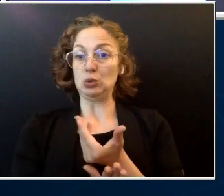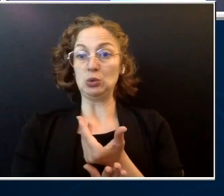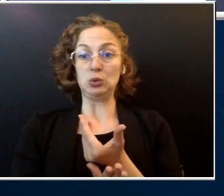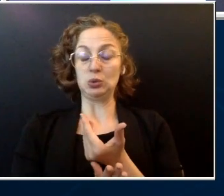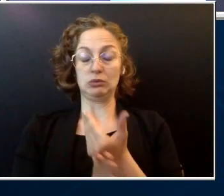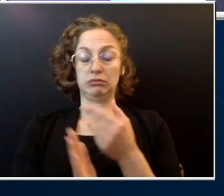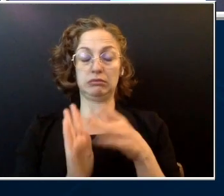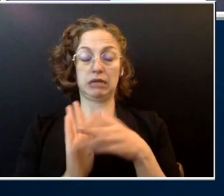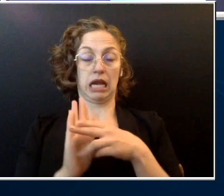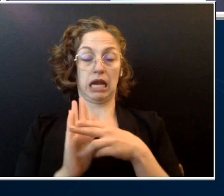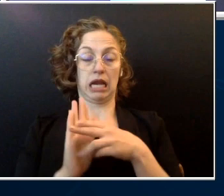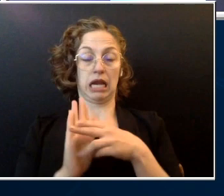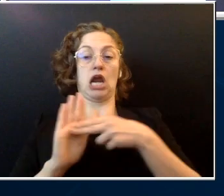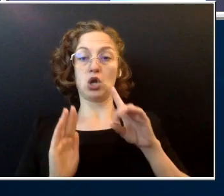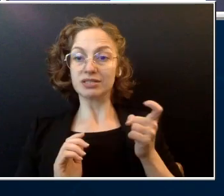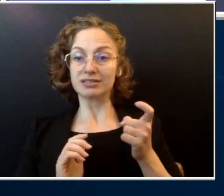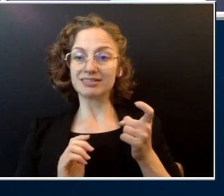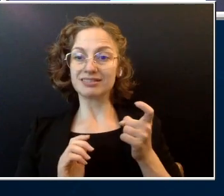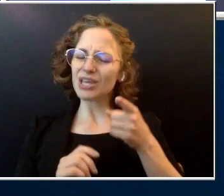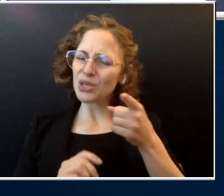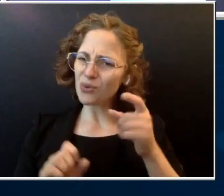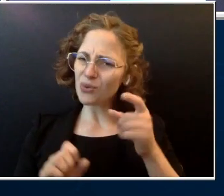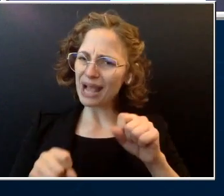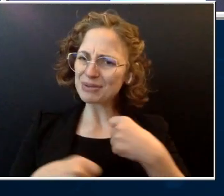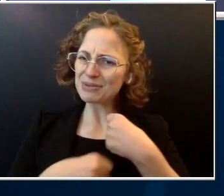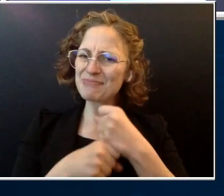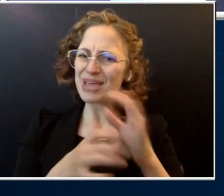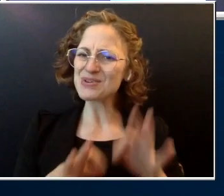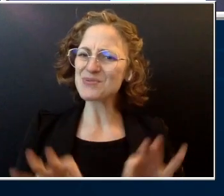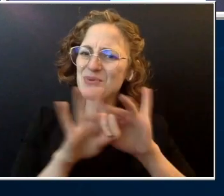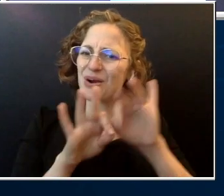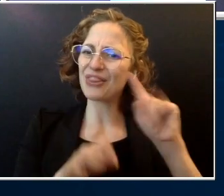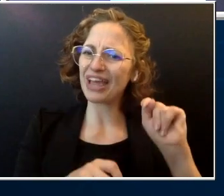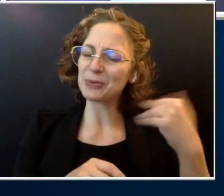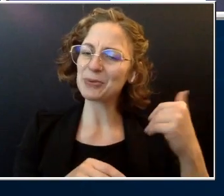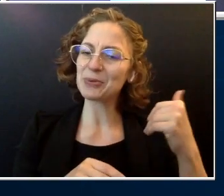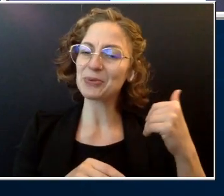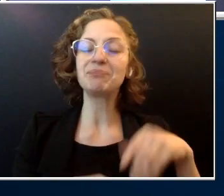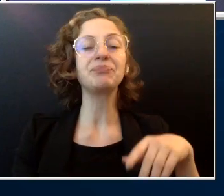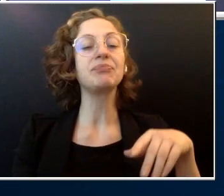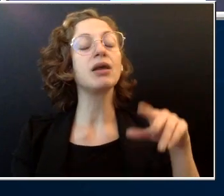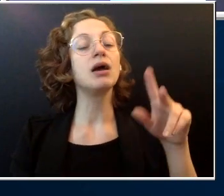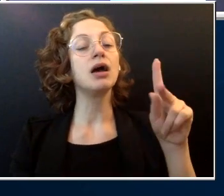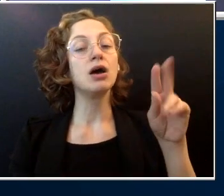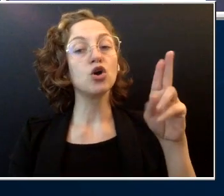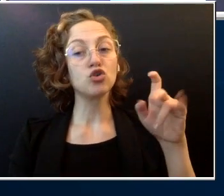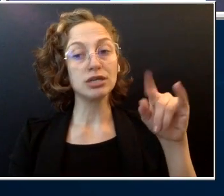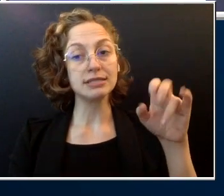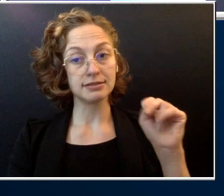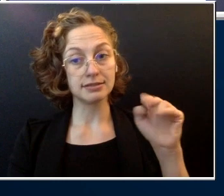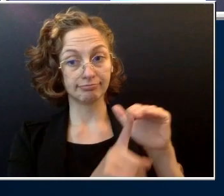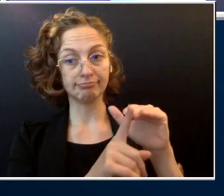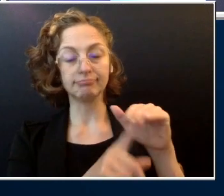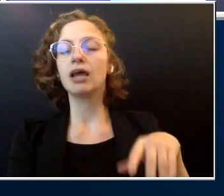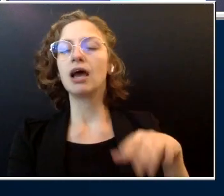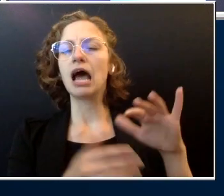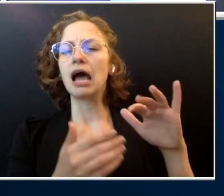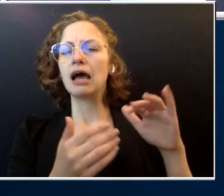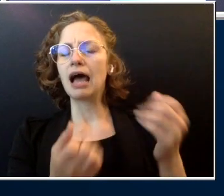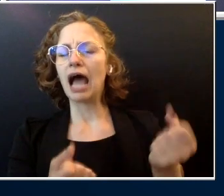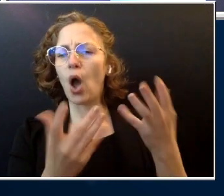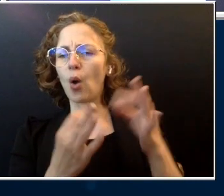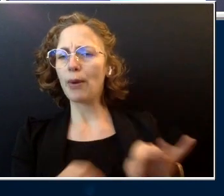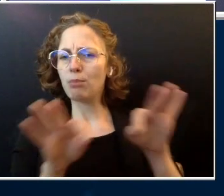it all worth it. Kristen, how important is it for someone like Tim and the patients you treat to have that kind of support during this